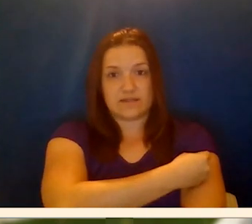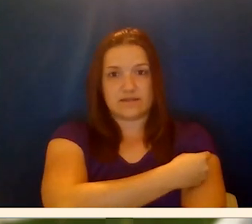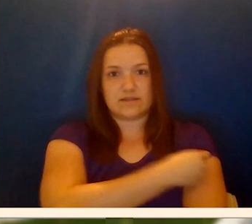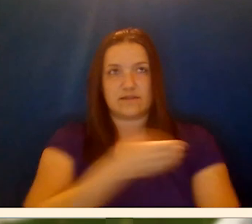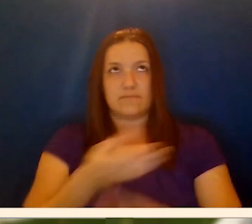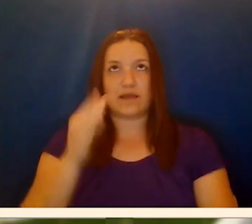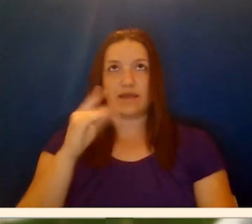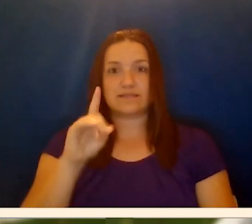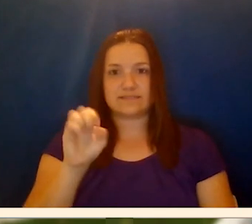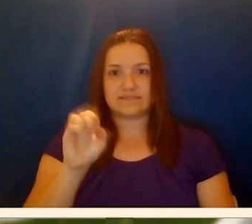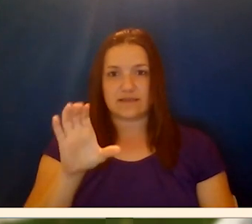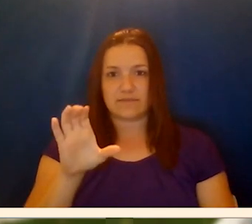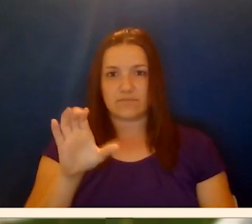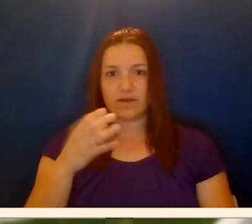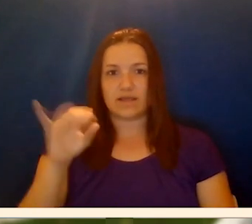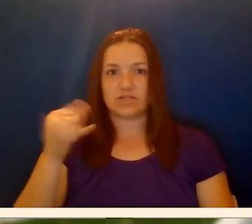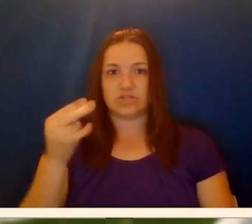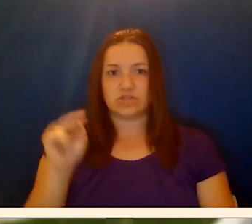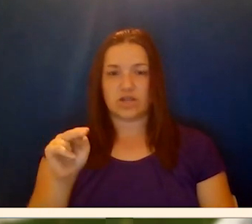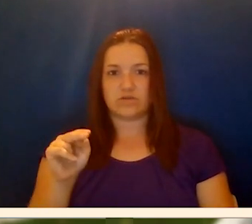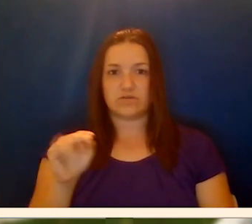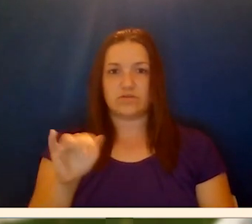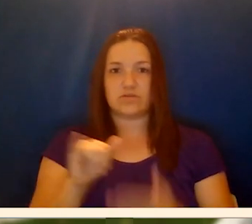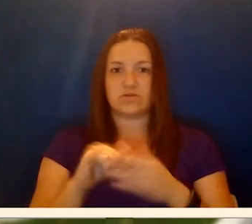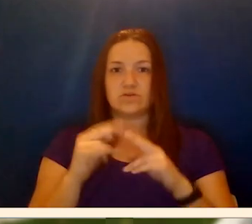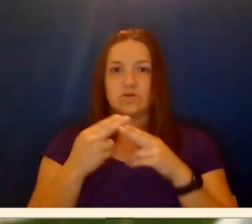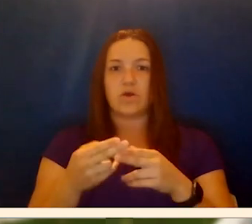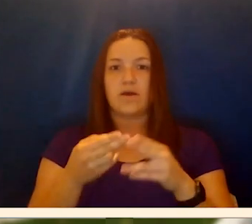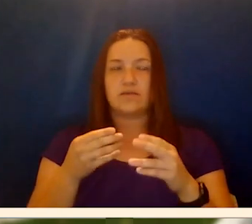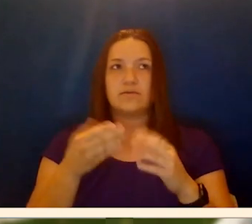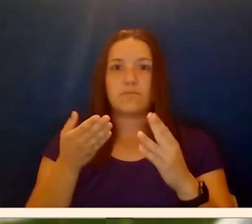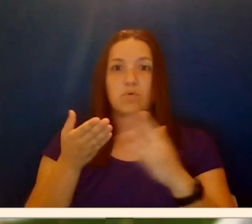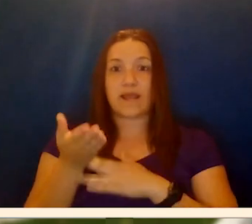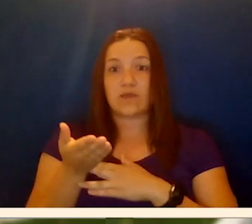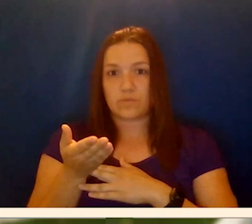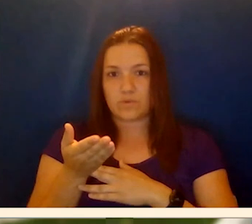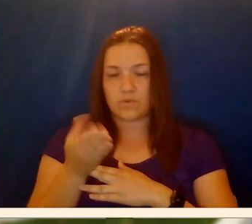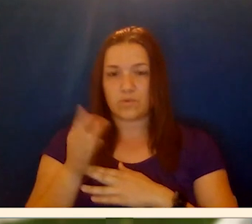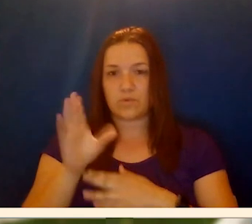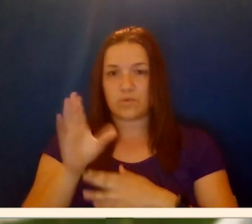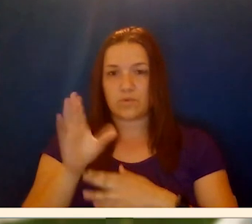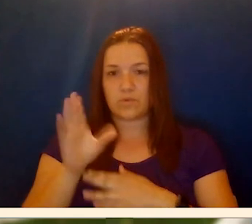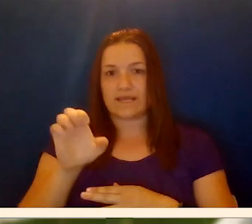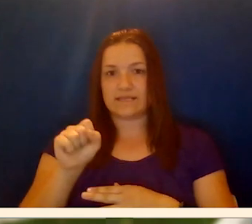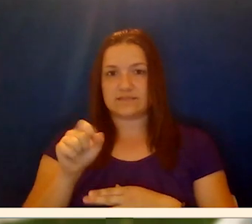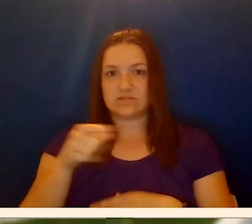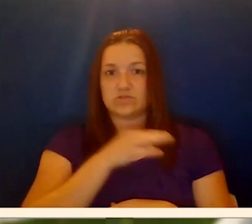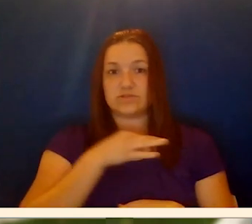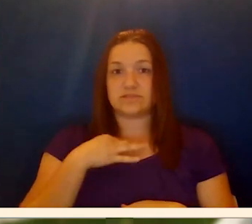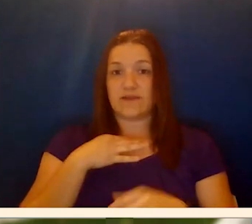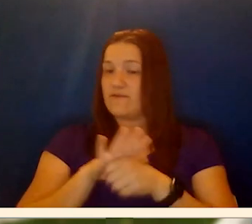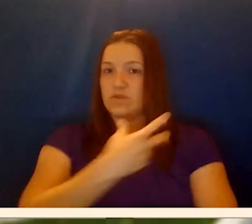in December and January. So those are called breakthrough cases. So these are employees that had been